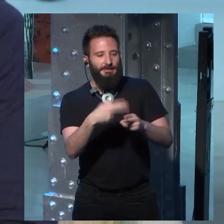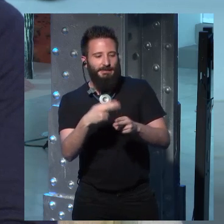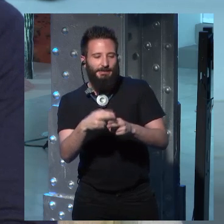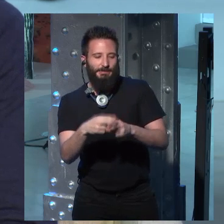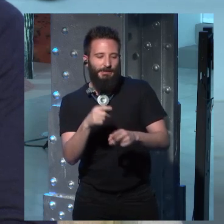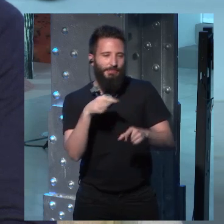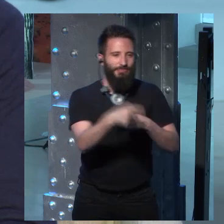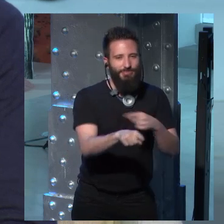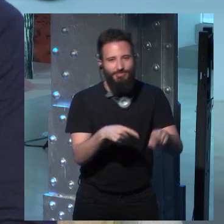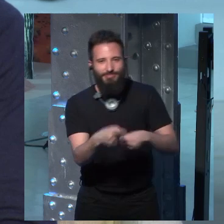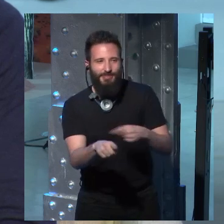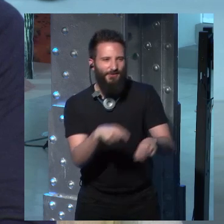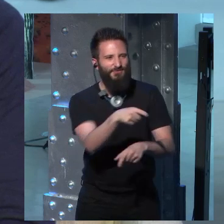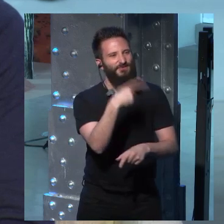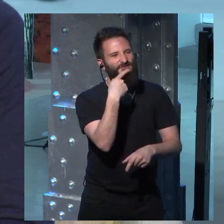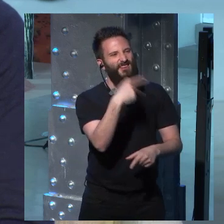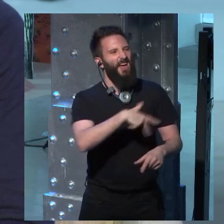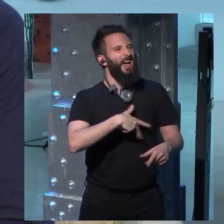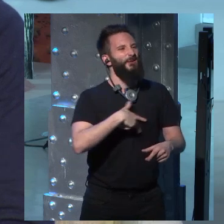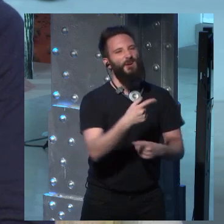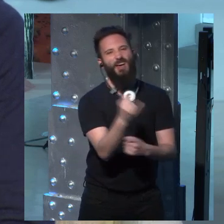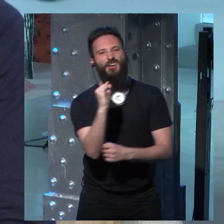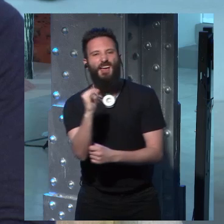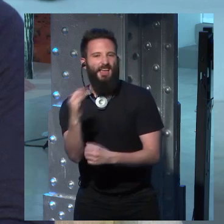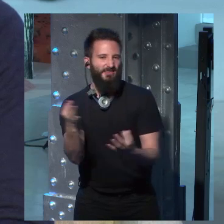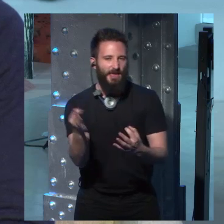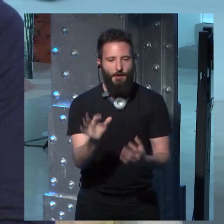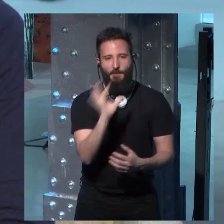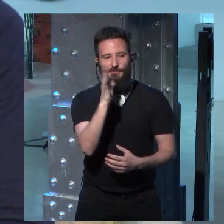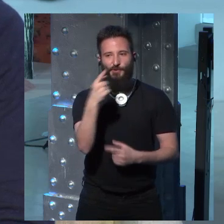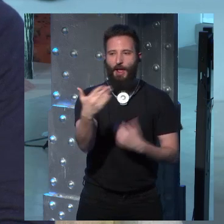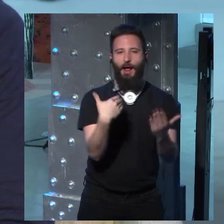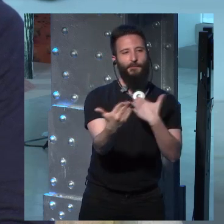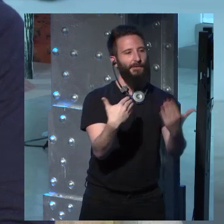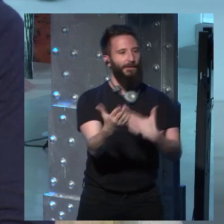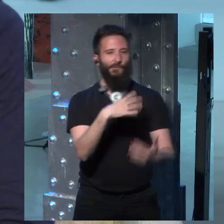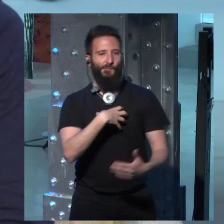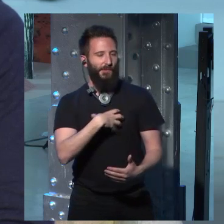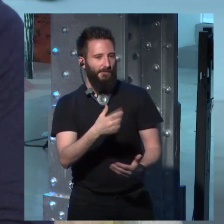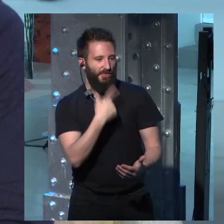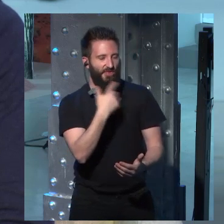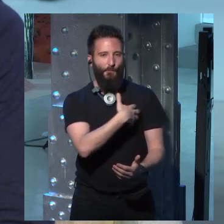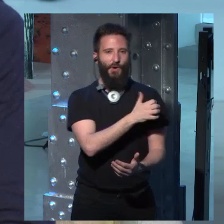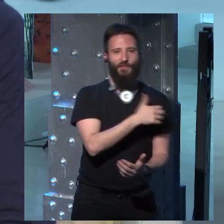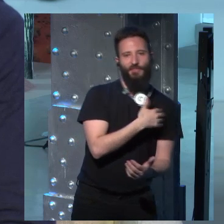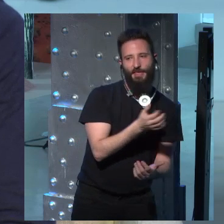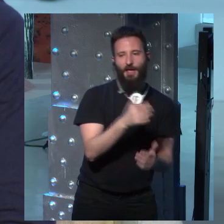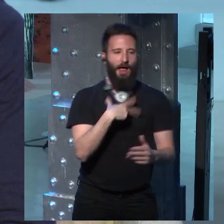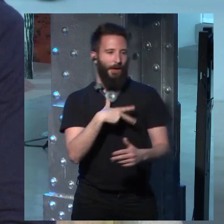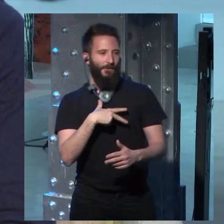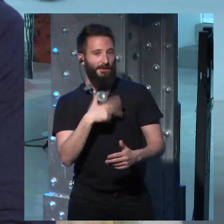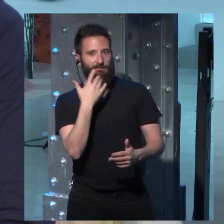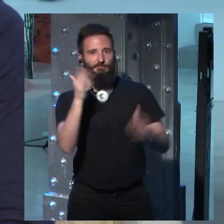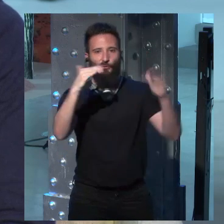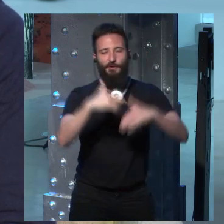We've got to have lawyers, guys. We can't talk to each other without... Would you like to be one of them? Police and lawyers standing around. We're all crazy. Would you like to be a